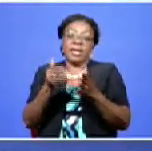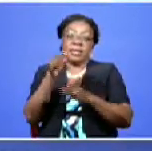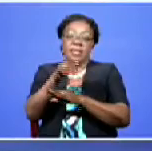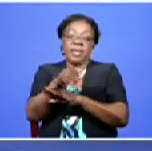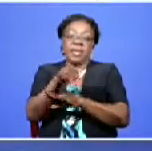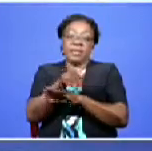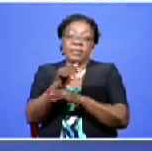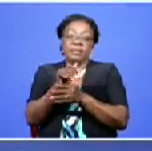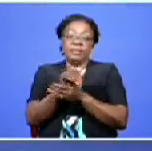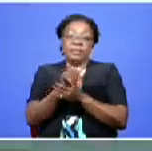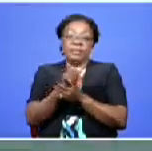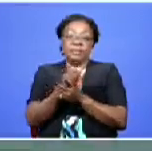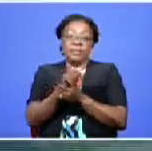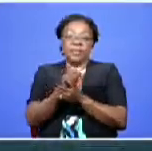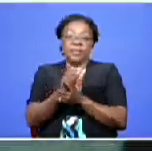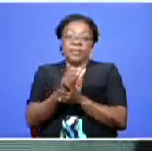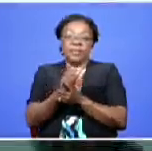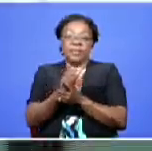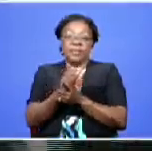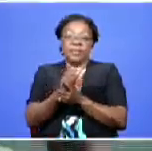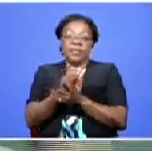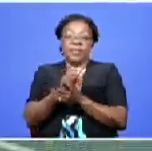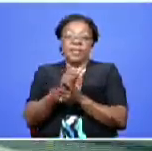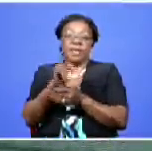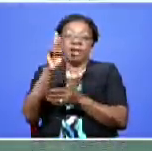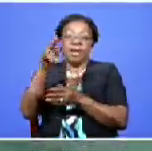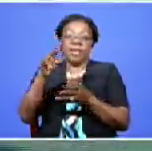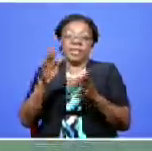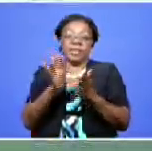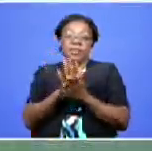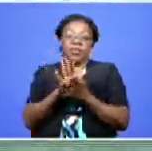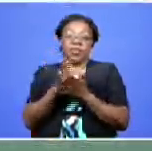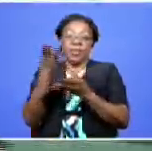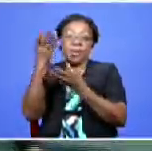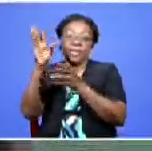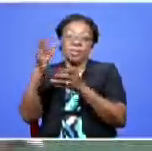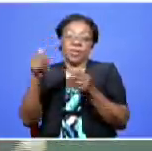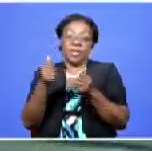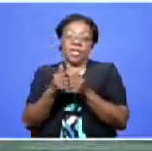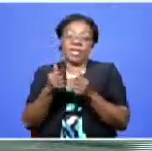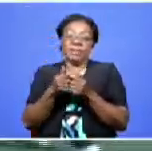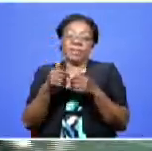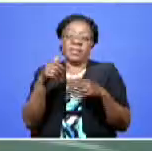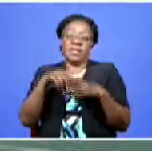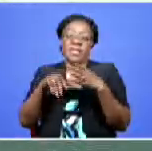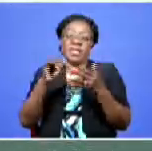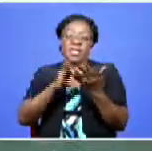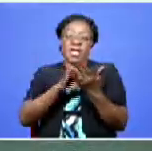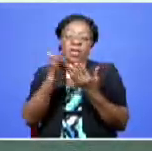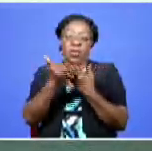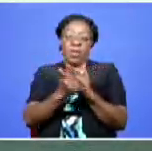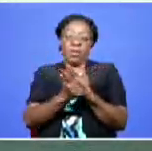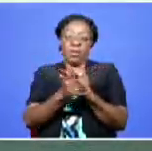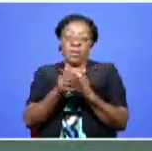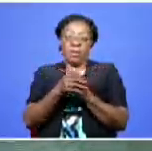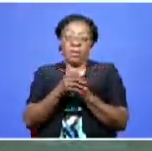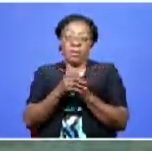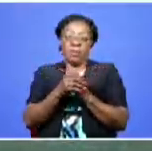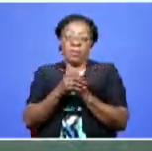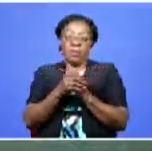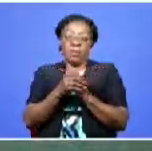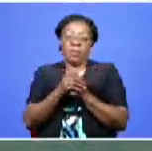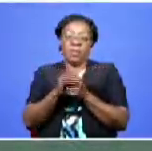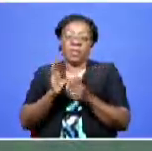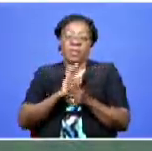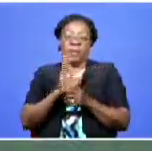Knowles. Well, January means that high school basketball in the country is certainly heating up. While the GAAA action is currently on pause,